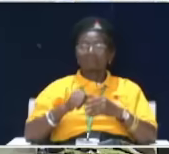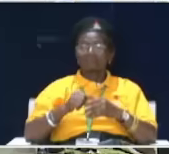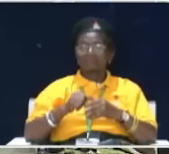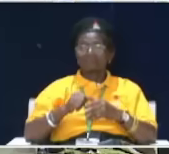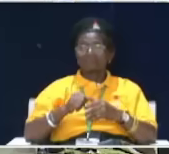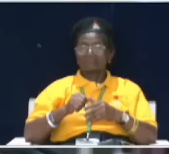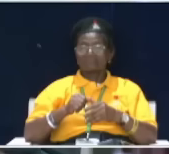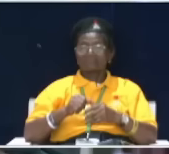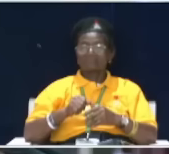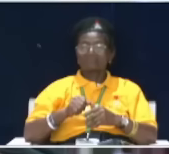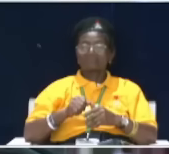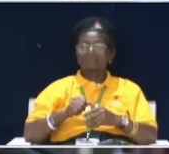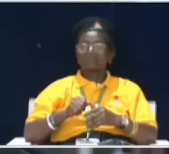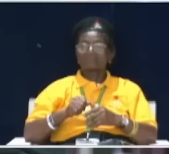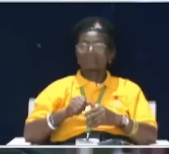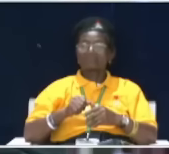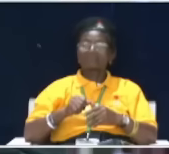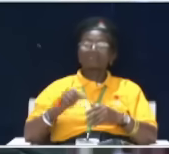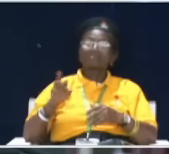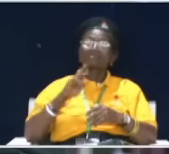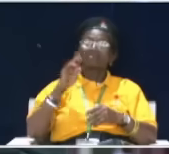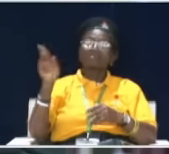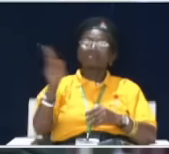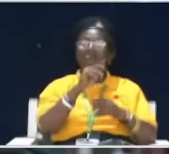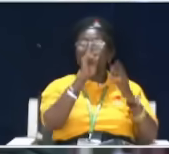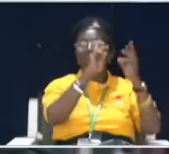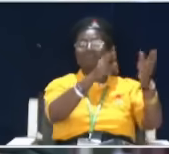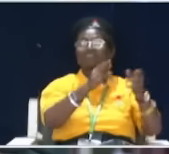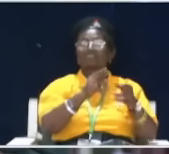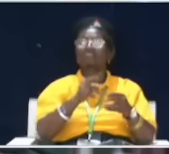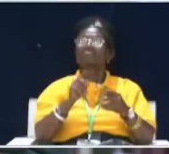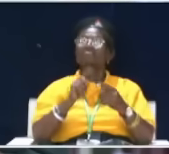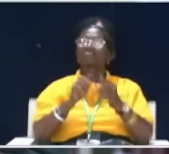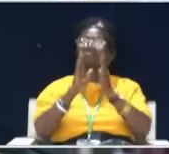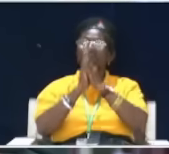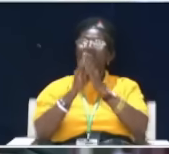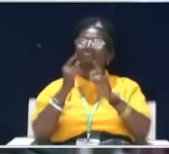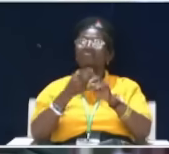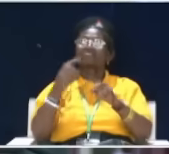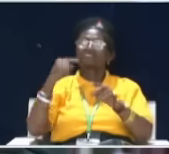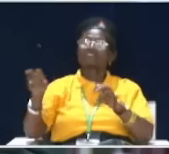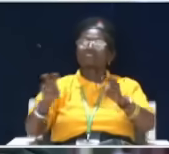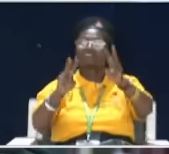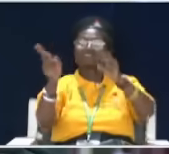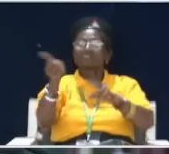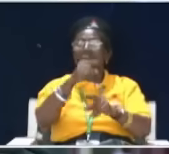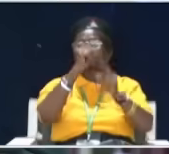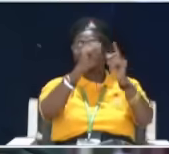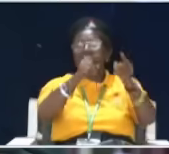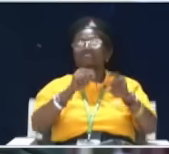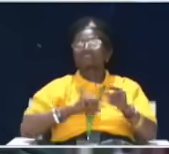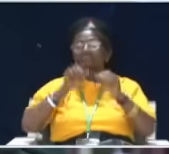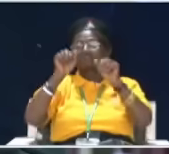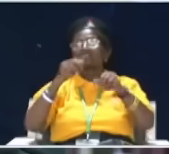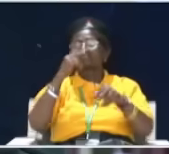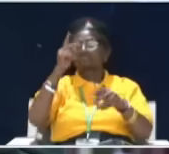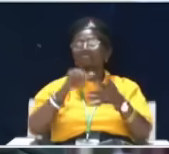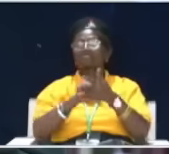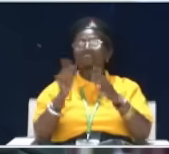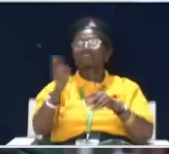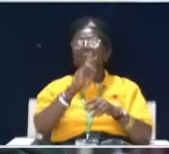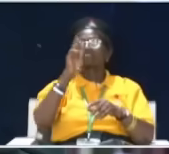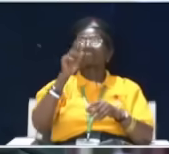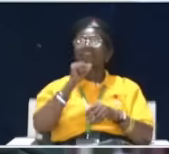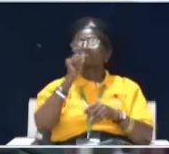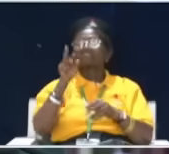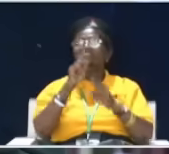Are you ready to pray? So ti setan lati gbadura. From the way you answer, I can see that you are not sure. Bo